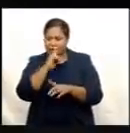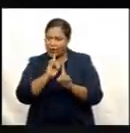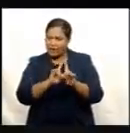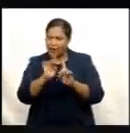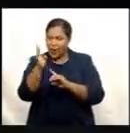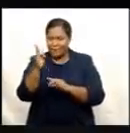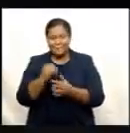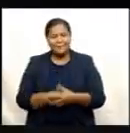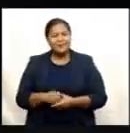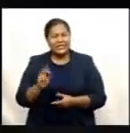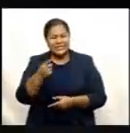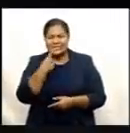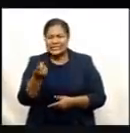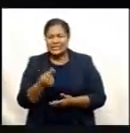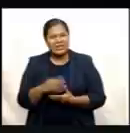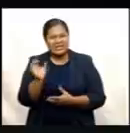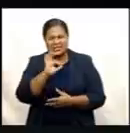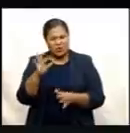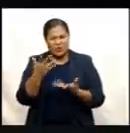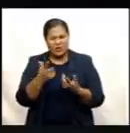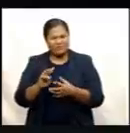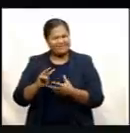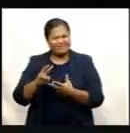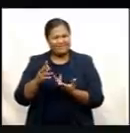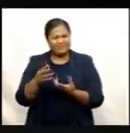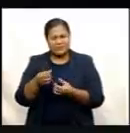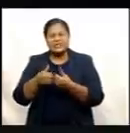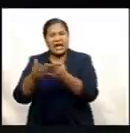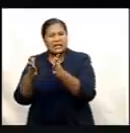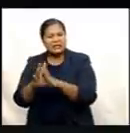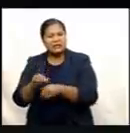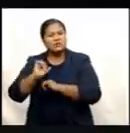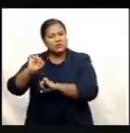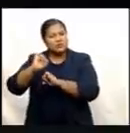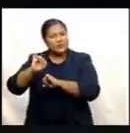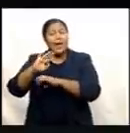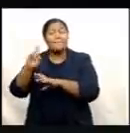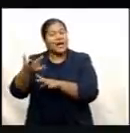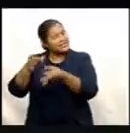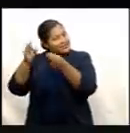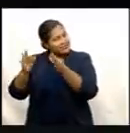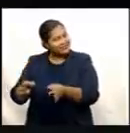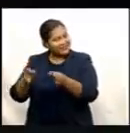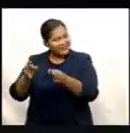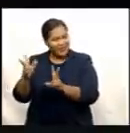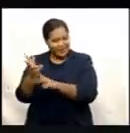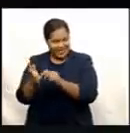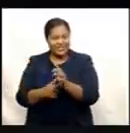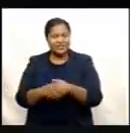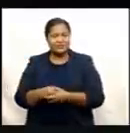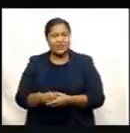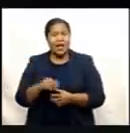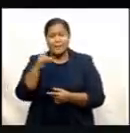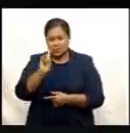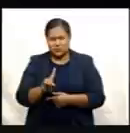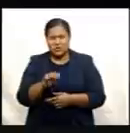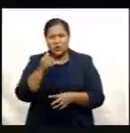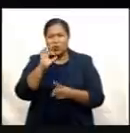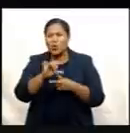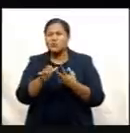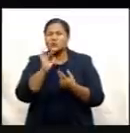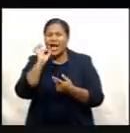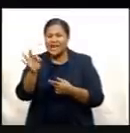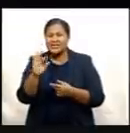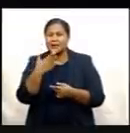also claims that he did not stir up the protest, but it was the decision of the villagers. Edwin, today we also asked him to